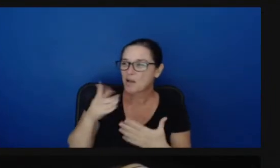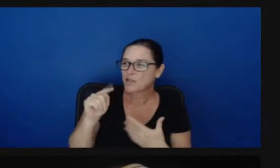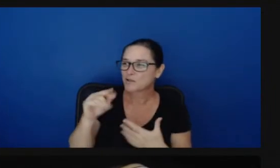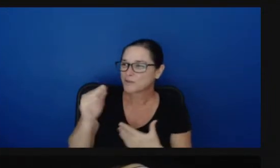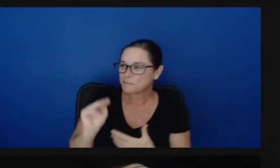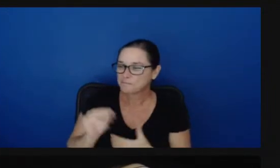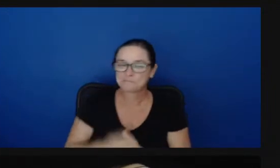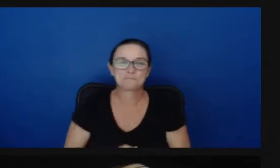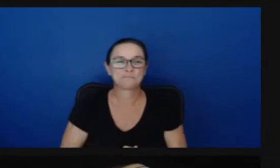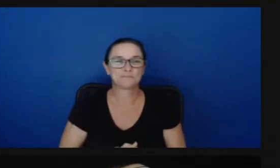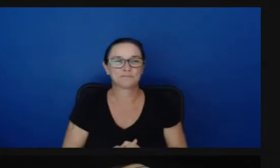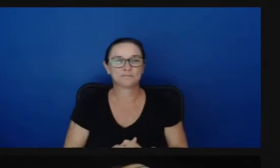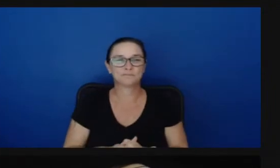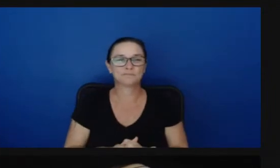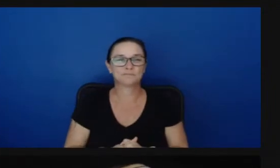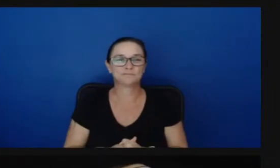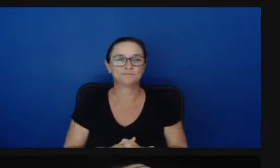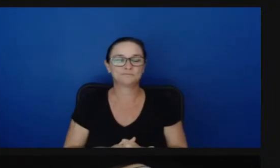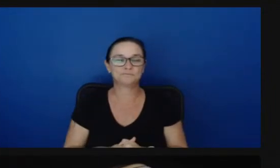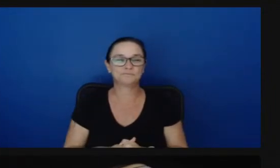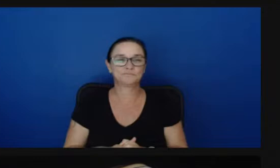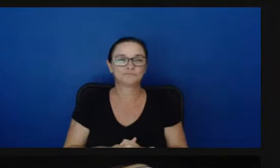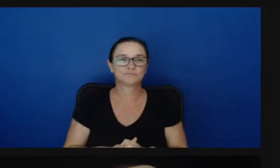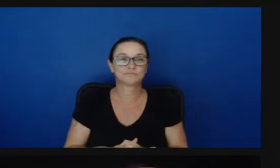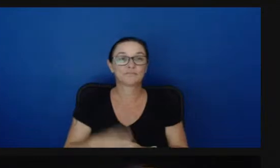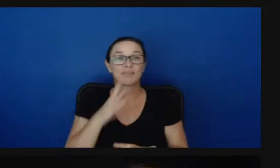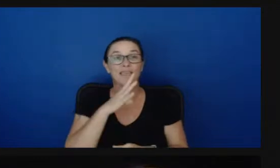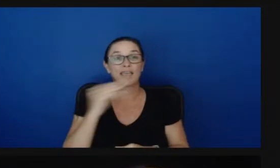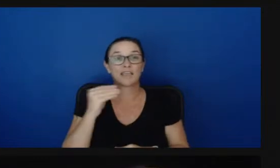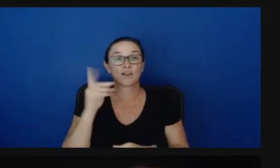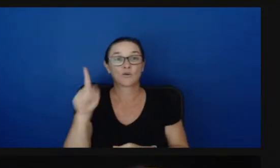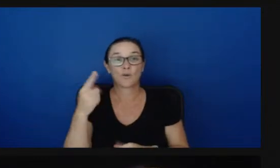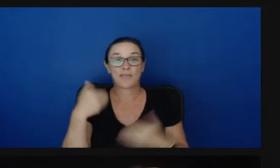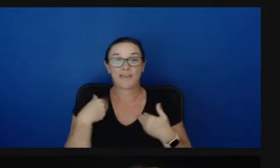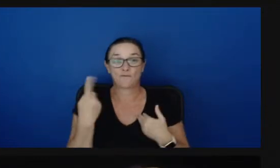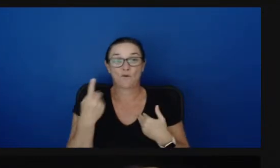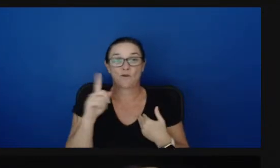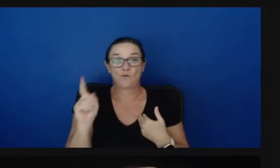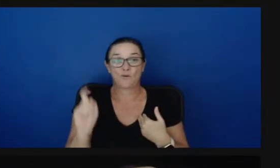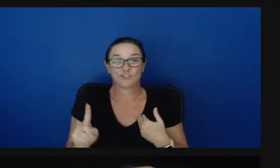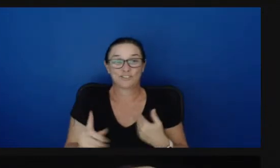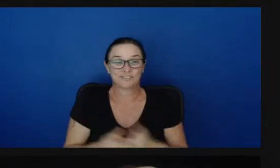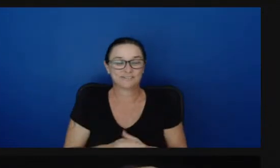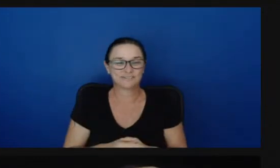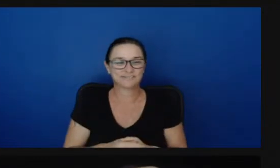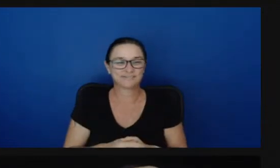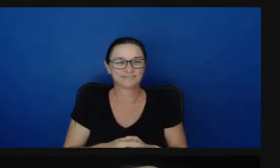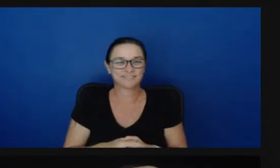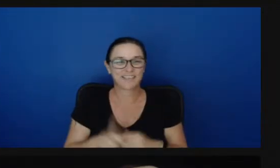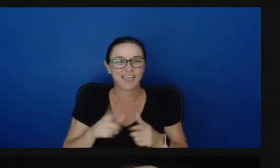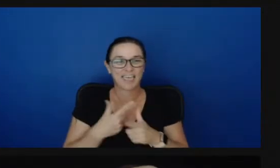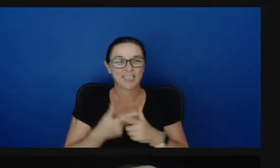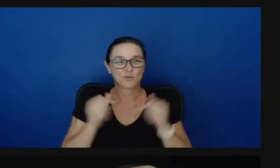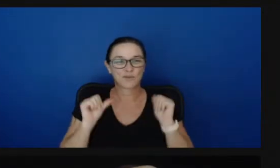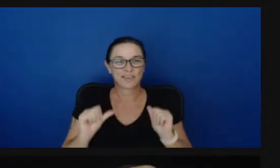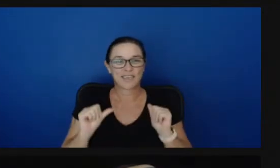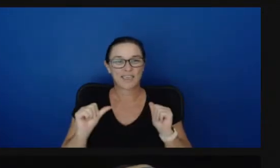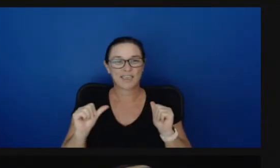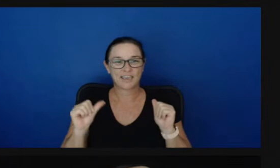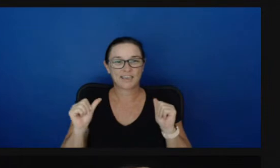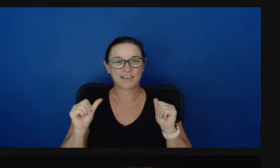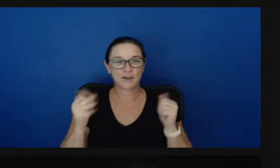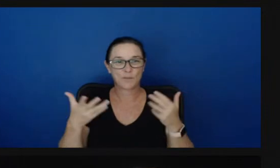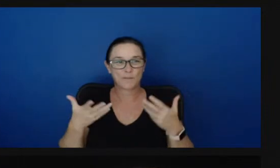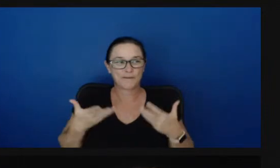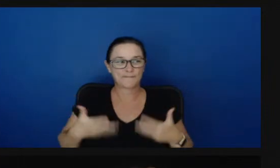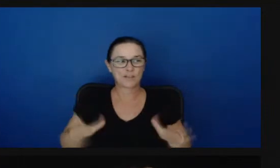you. All right. And we only have one question here, if you want to try that one, and then we can get off. We're a little bit